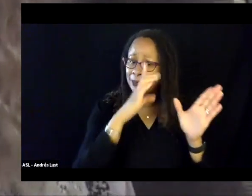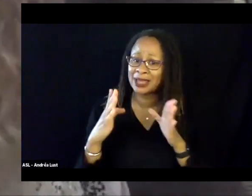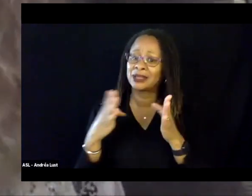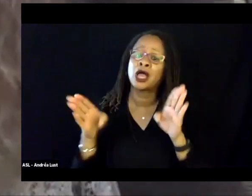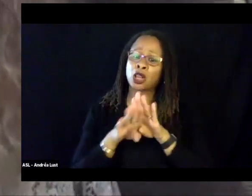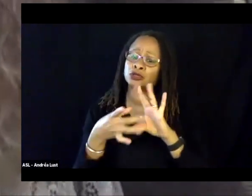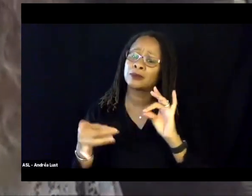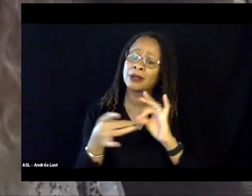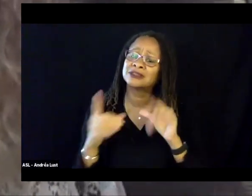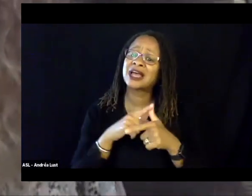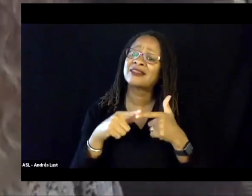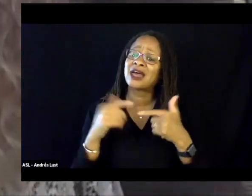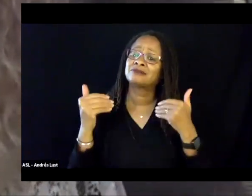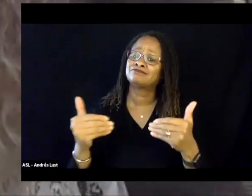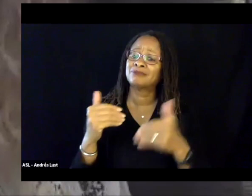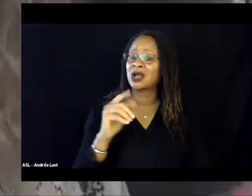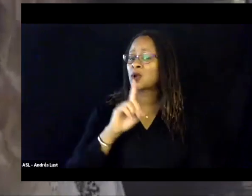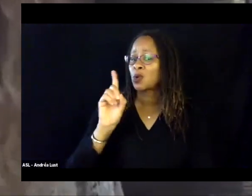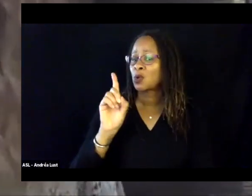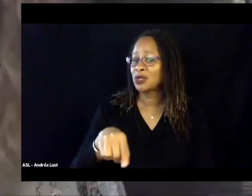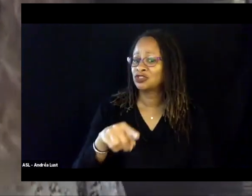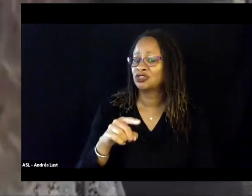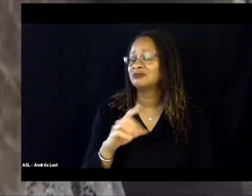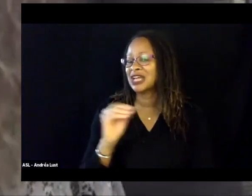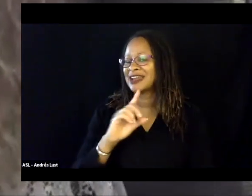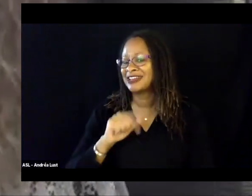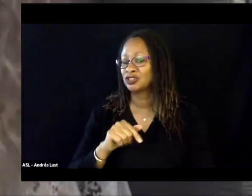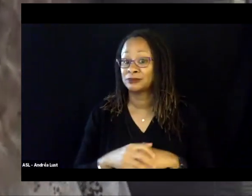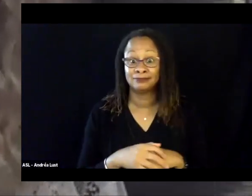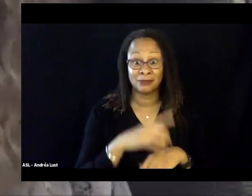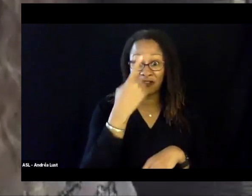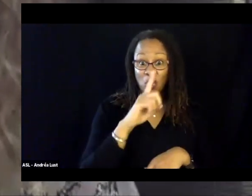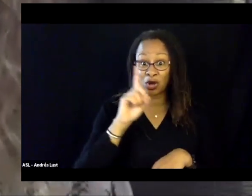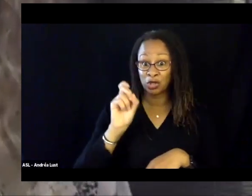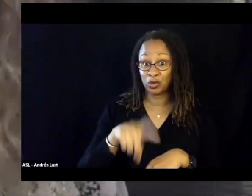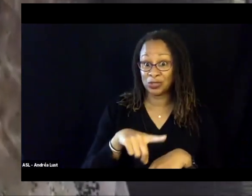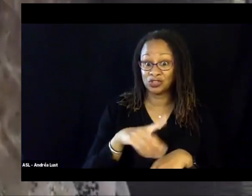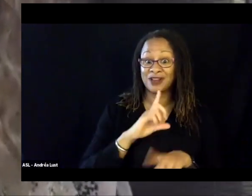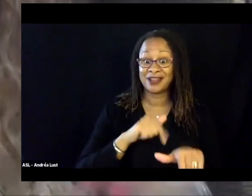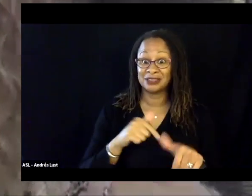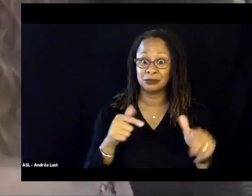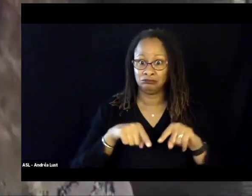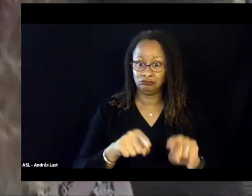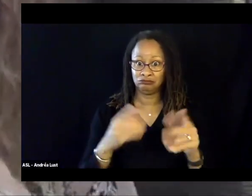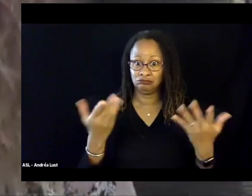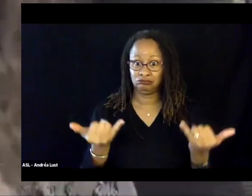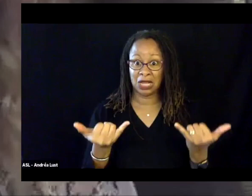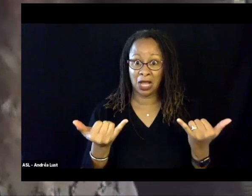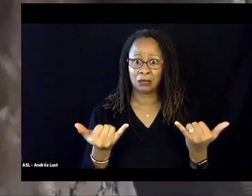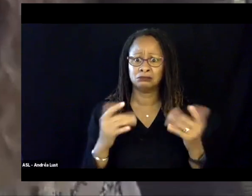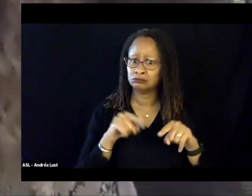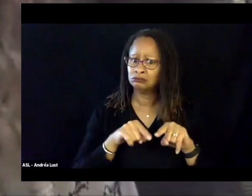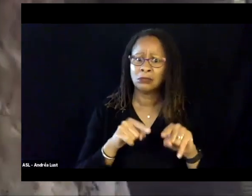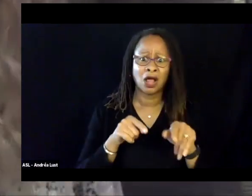remarks, and then we're going to go to Q&A. And on the note of Q&A, while we're on this session, just start putting